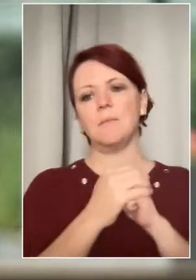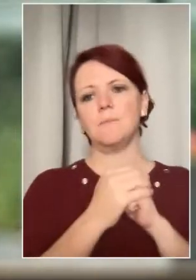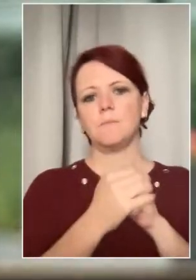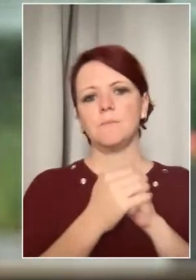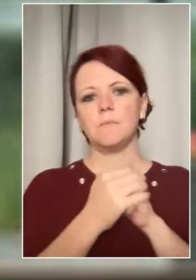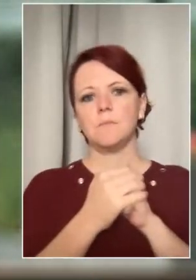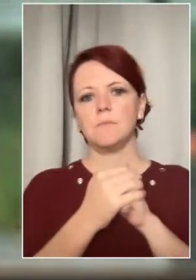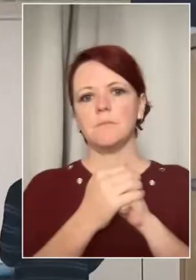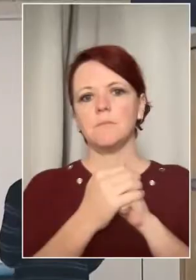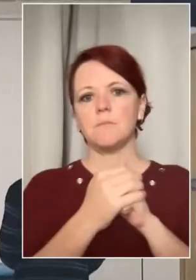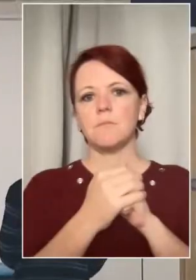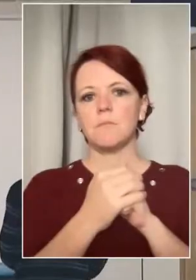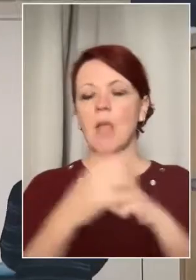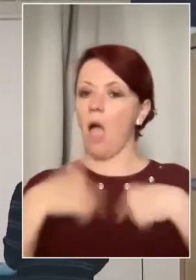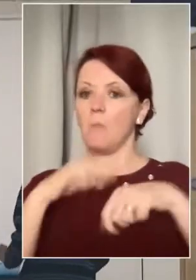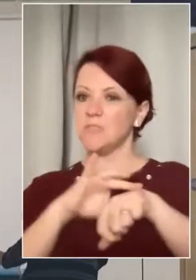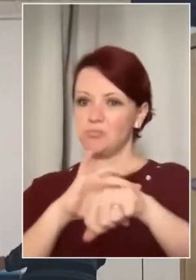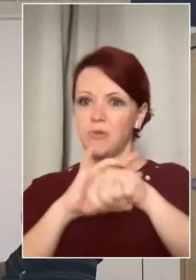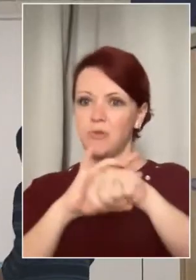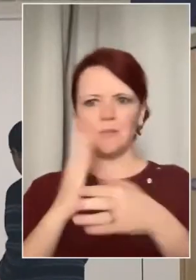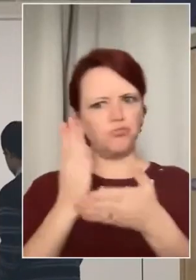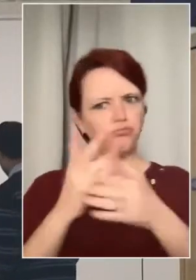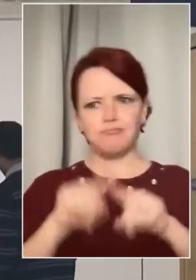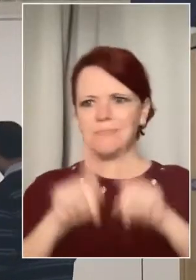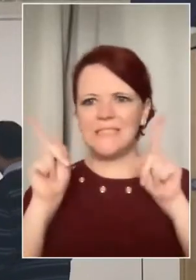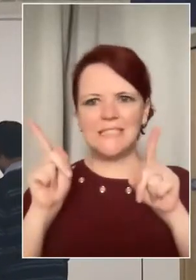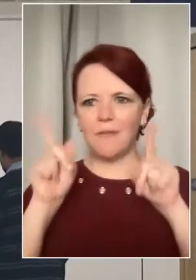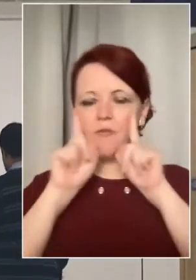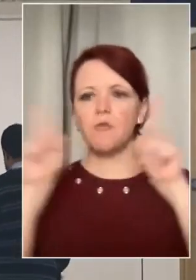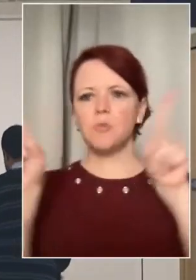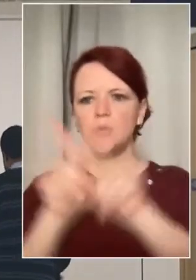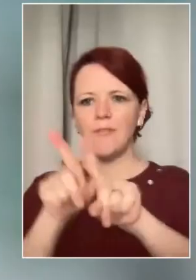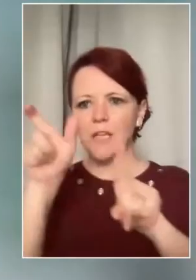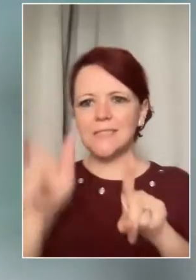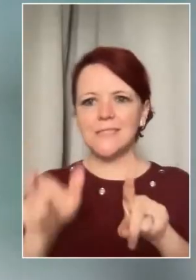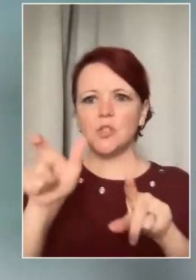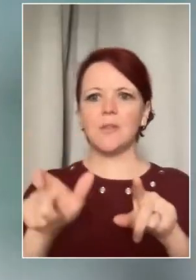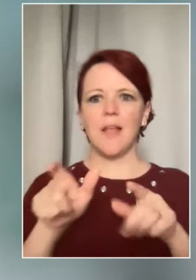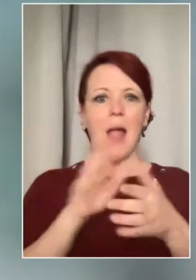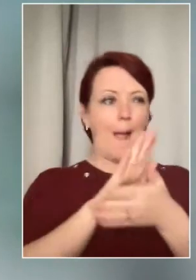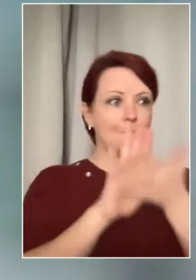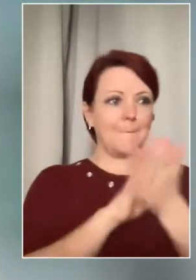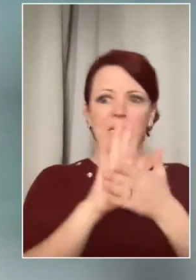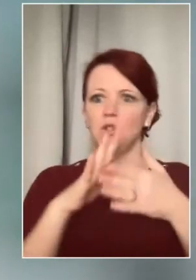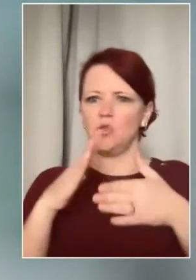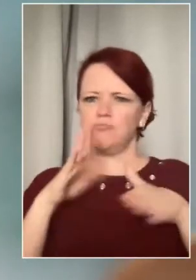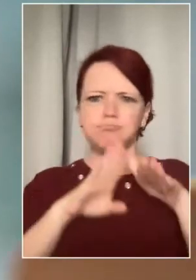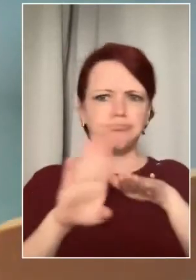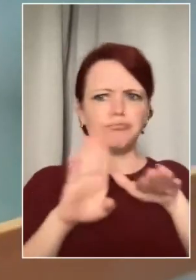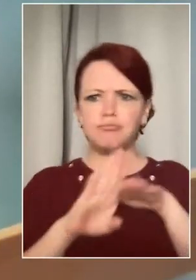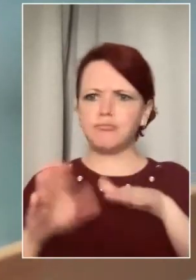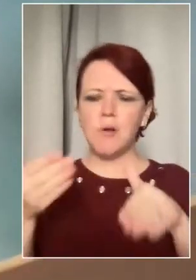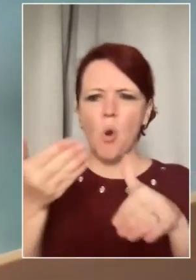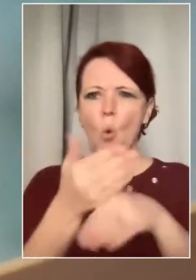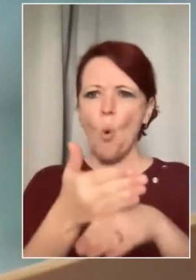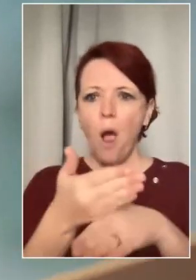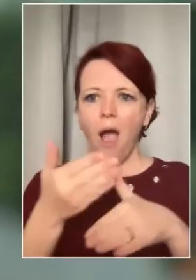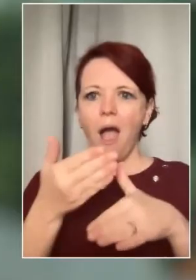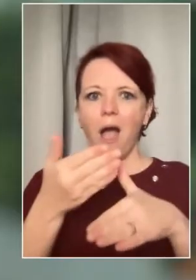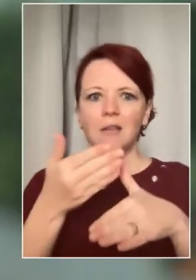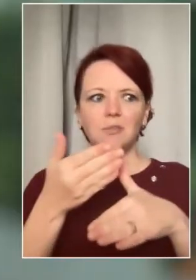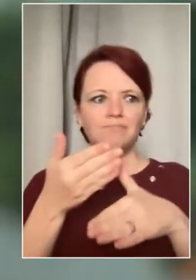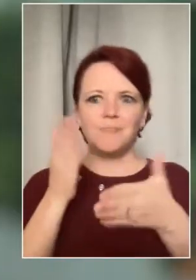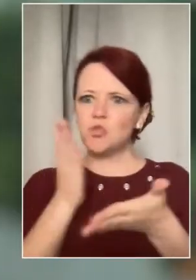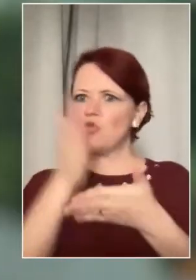university undergraduate student. You're put into the place of where you want to work and you get to work